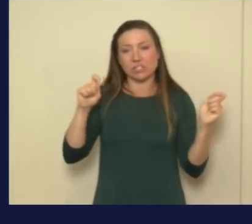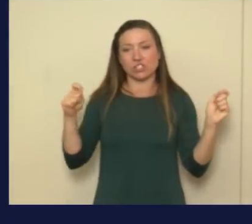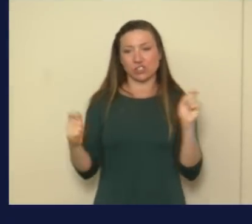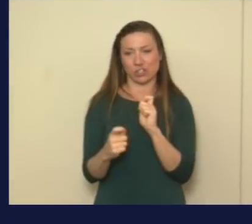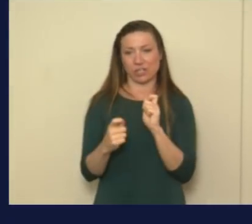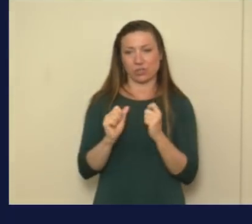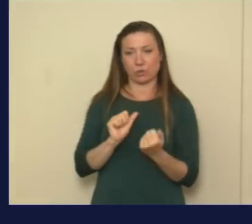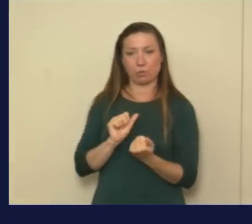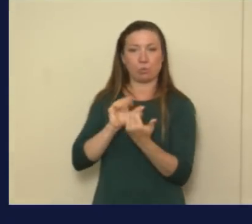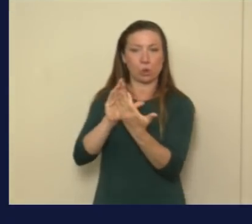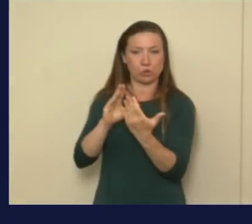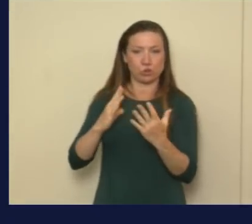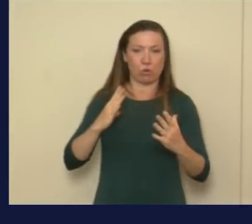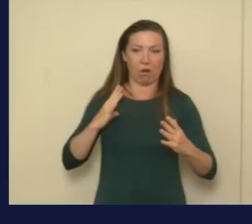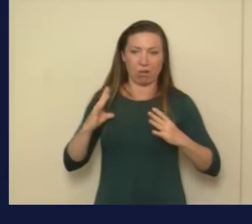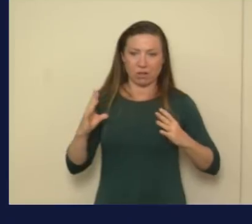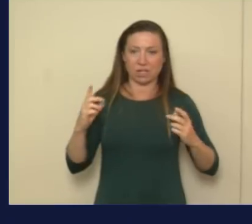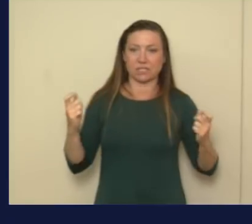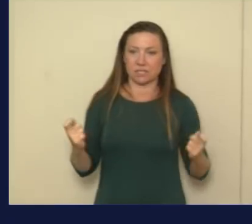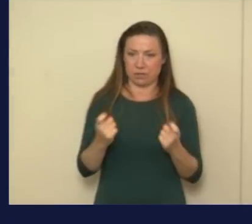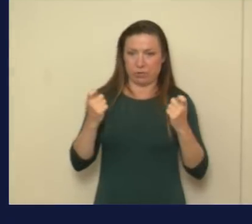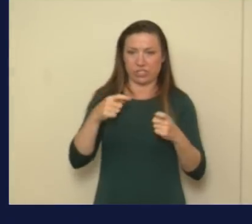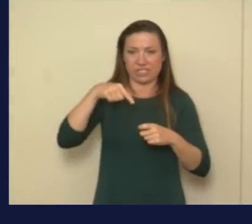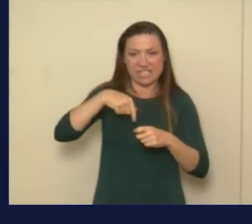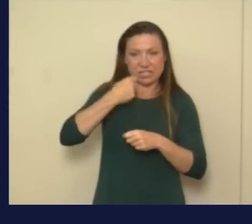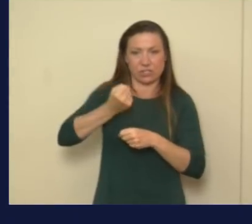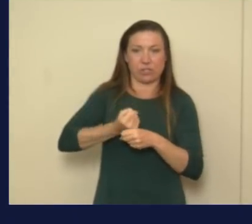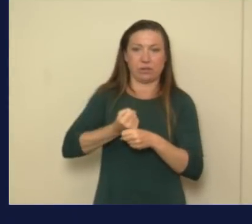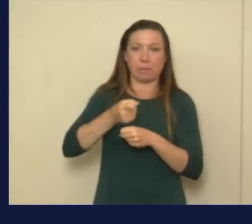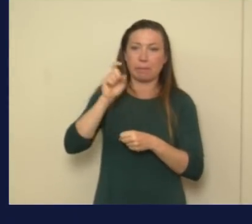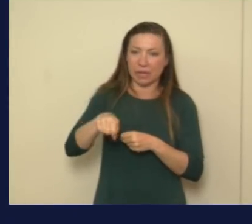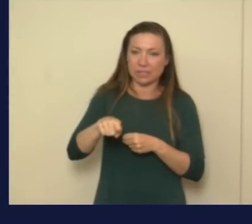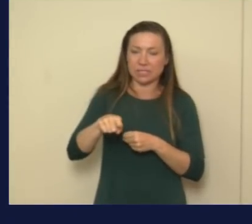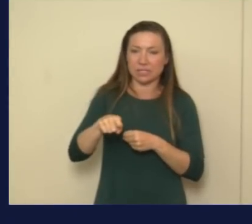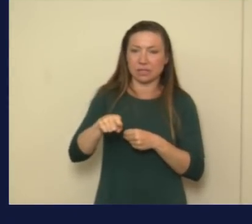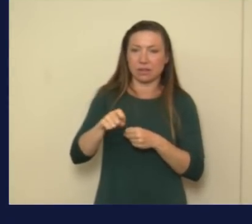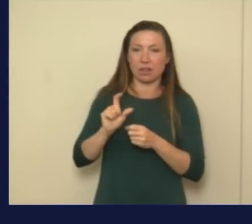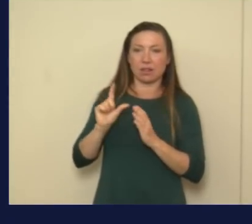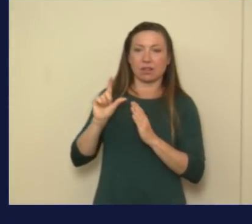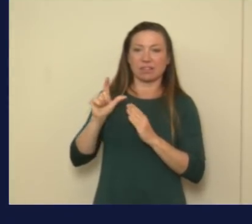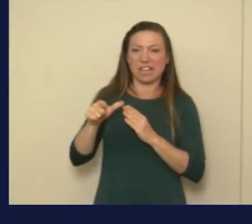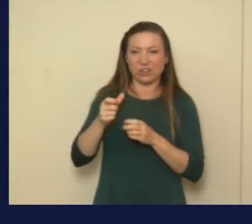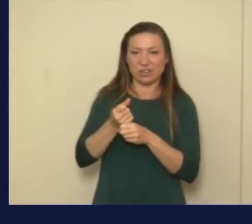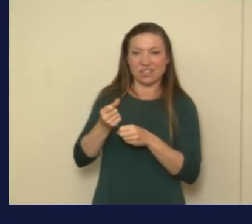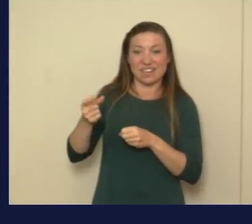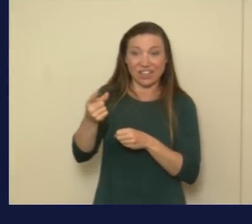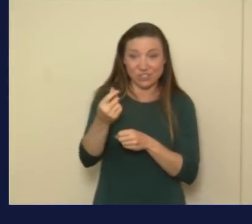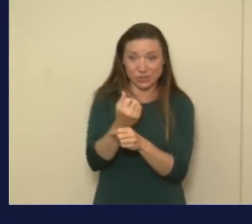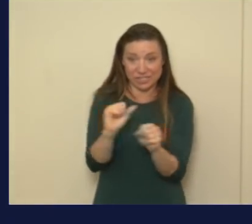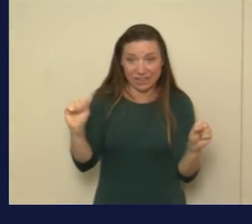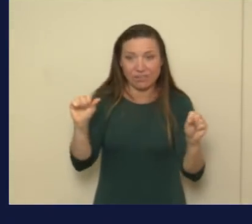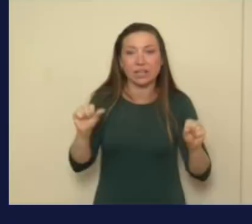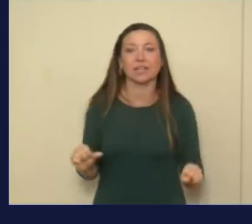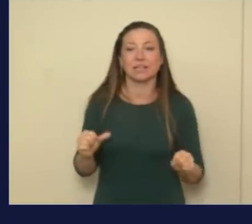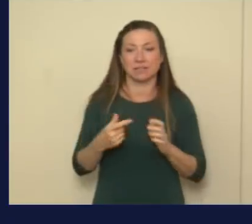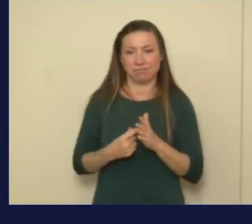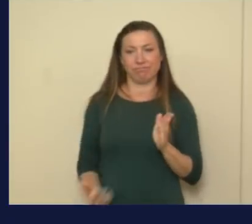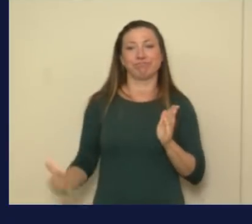this year. And then we can do them again the way that we always did next year when it's safe. All right, next